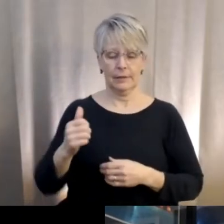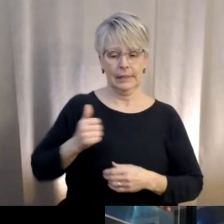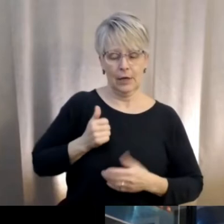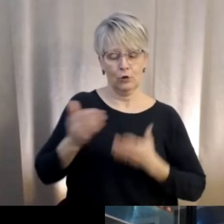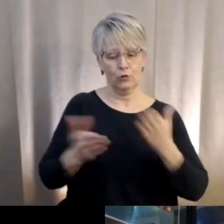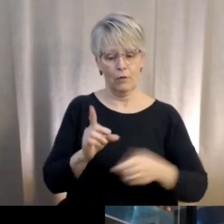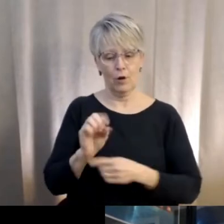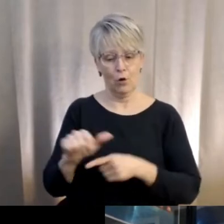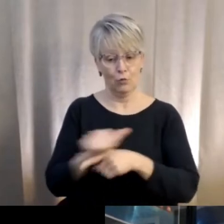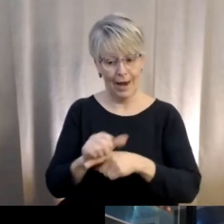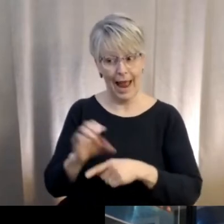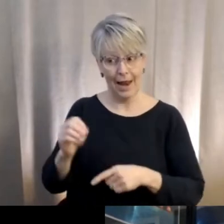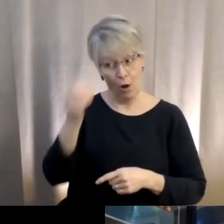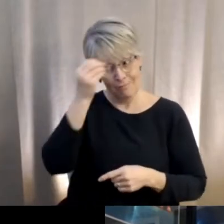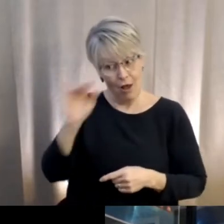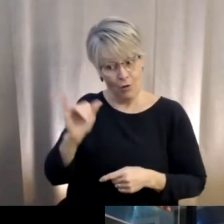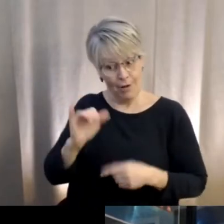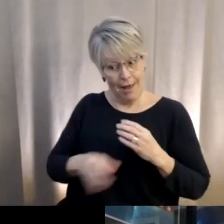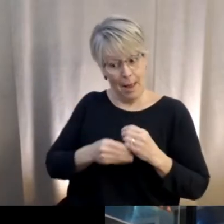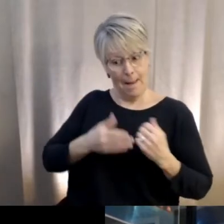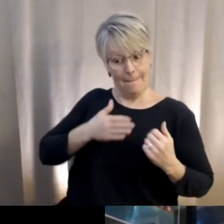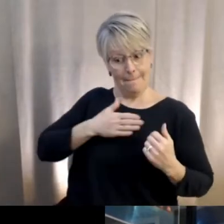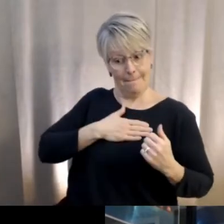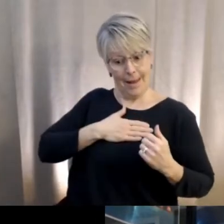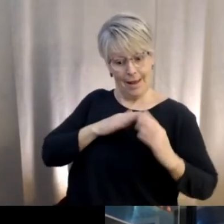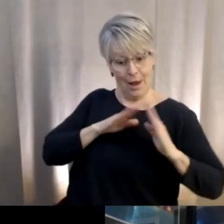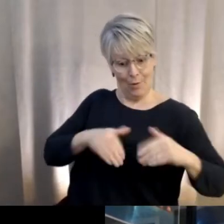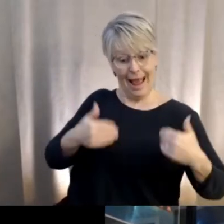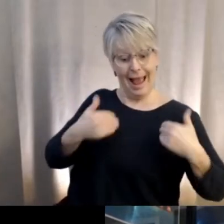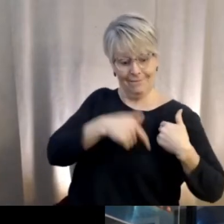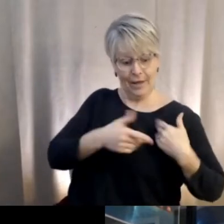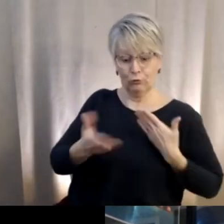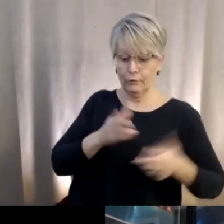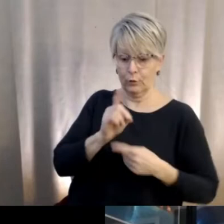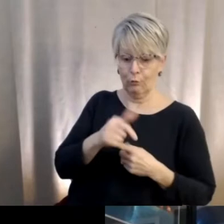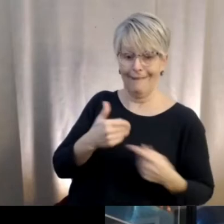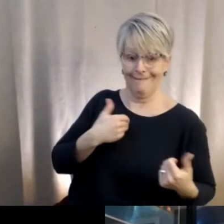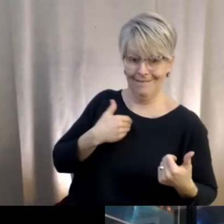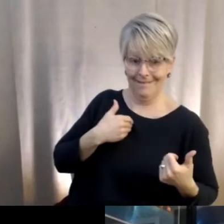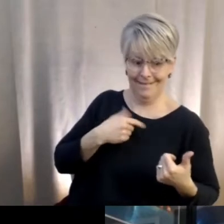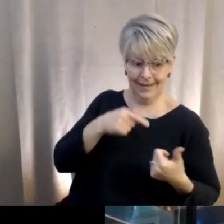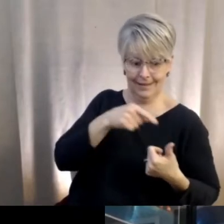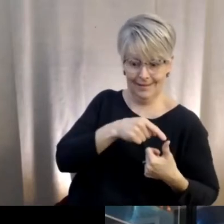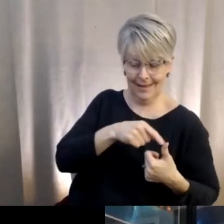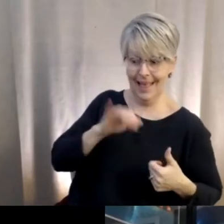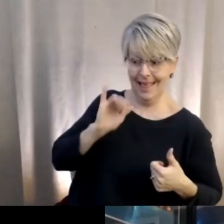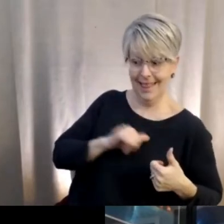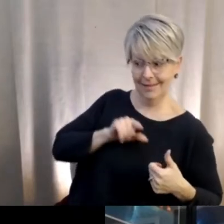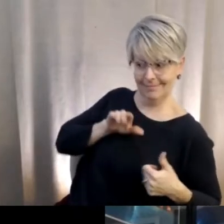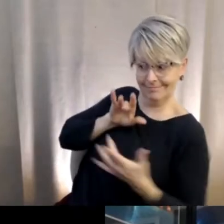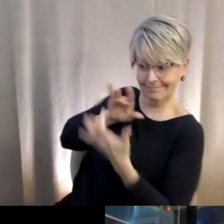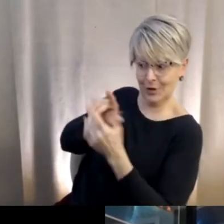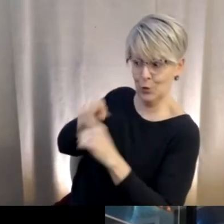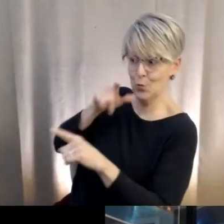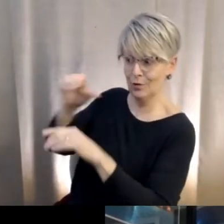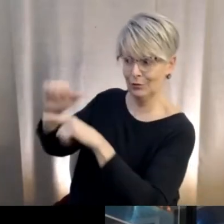add personally, my household has a service dog, and Derek is our wonderful